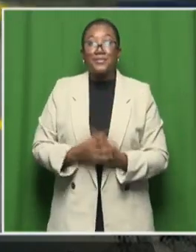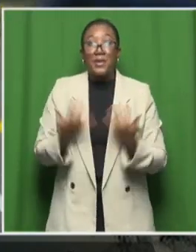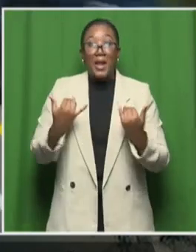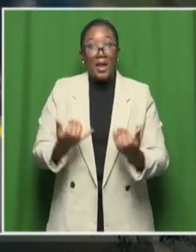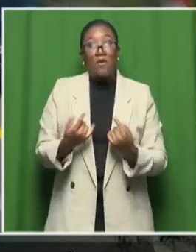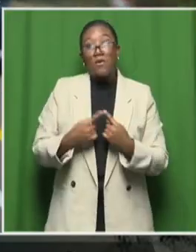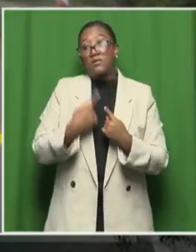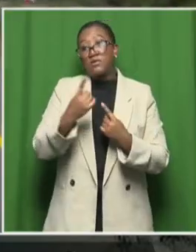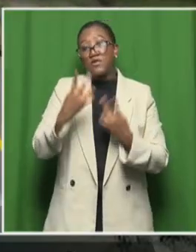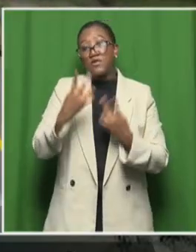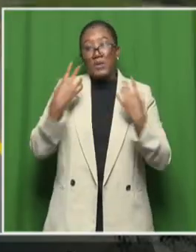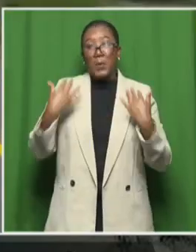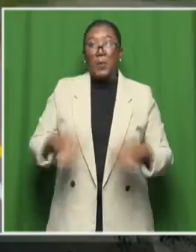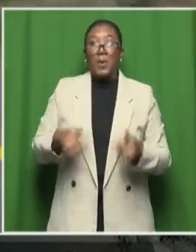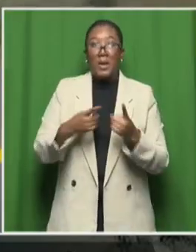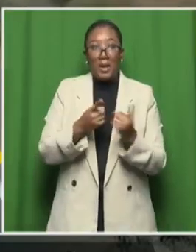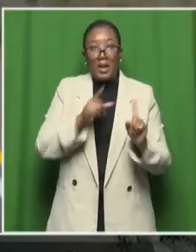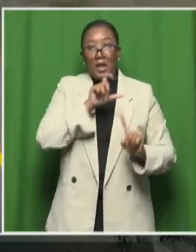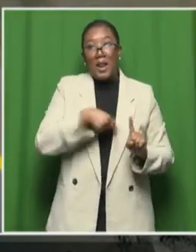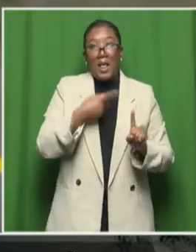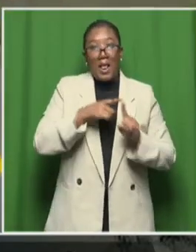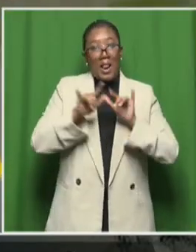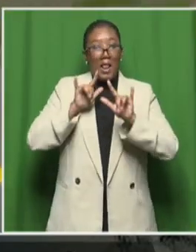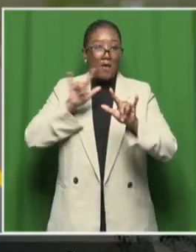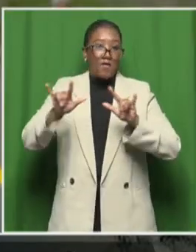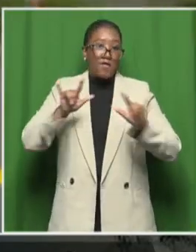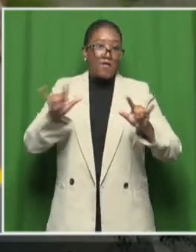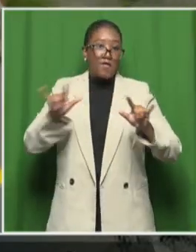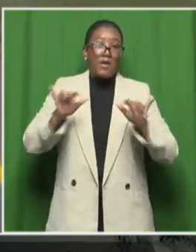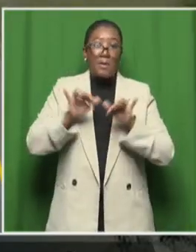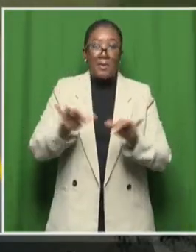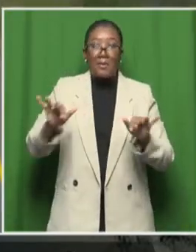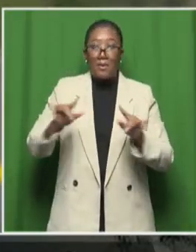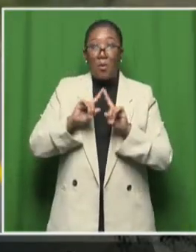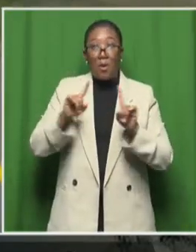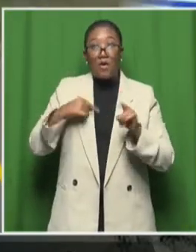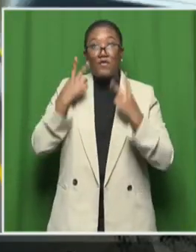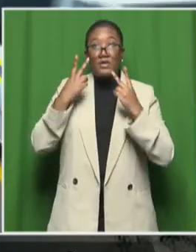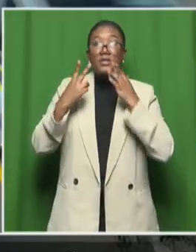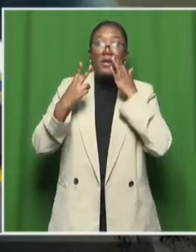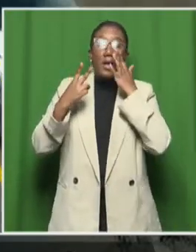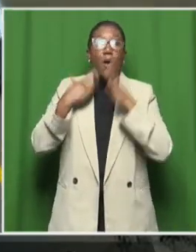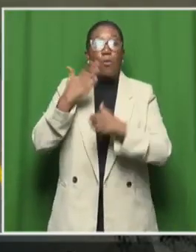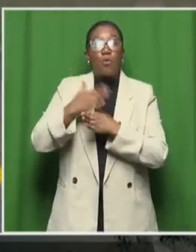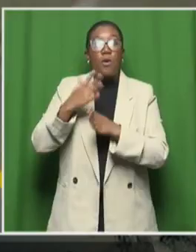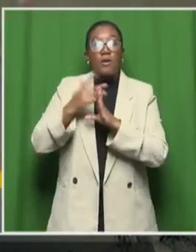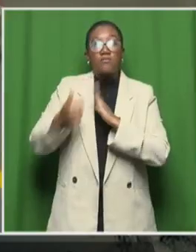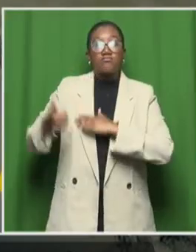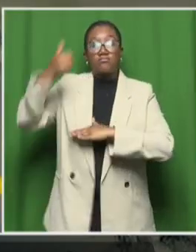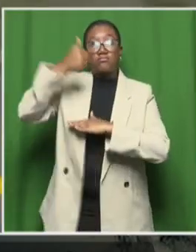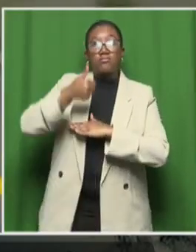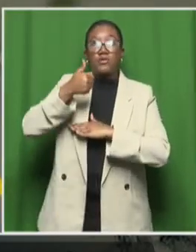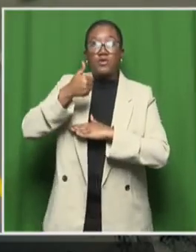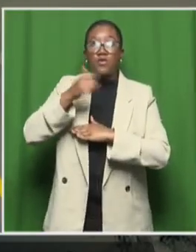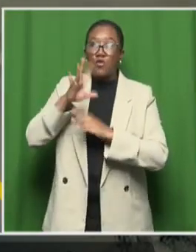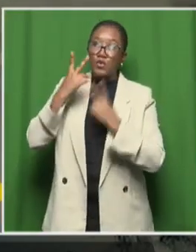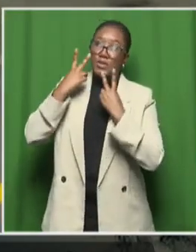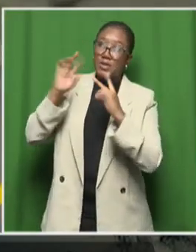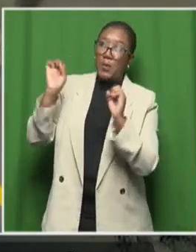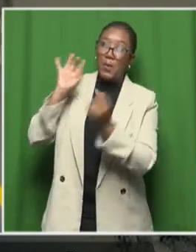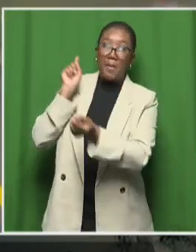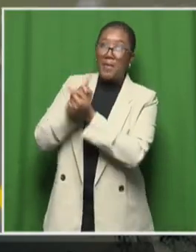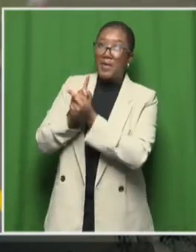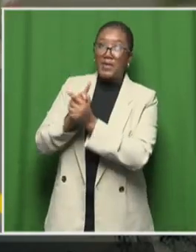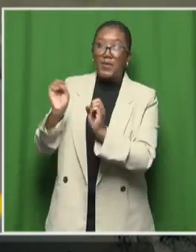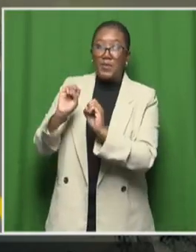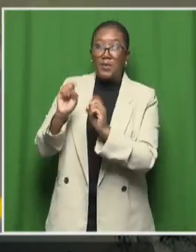for ordinary people. Because sometimes when people are in office, you don't see the love for ordinary people and who they are. Yeah. Based on